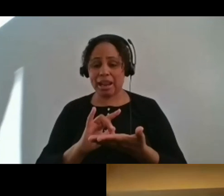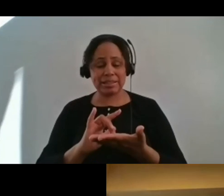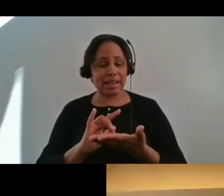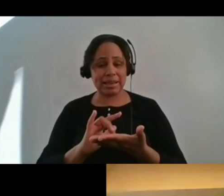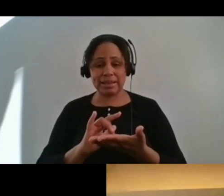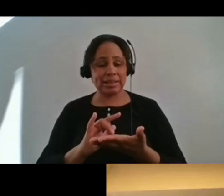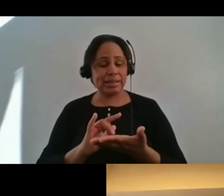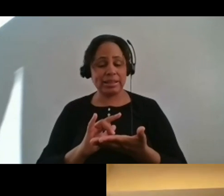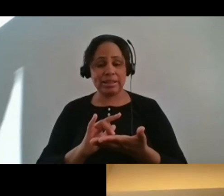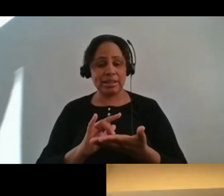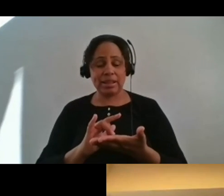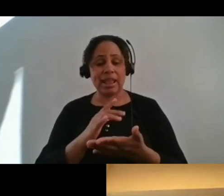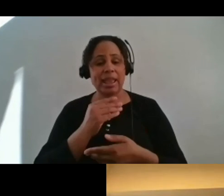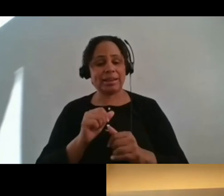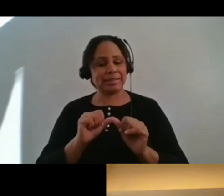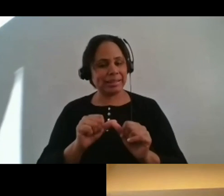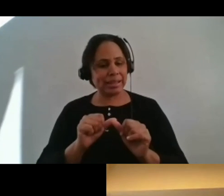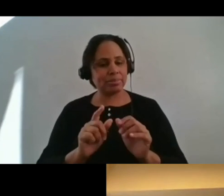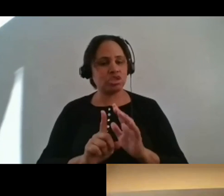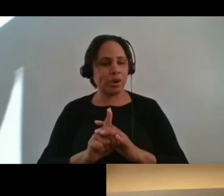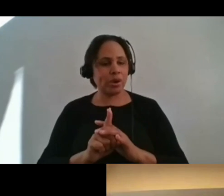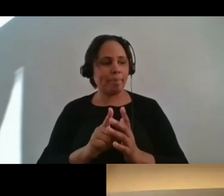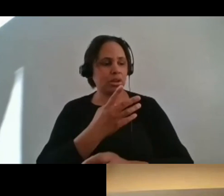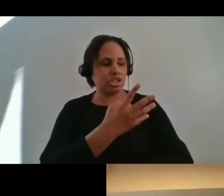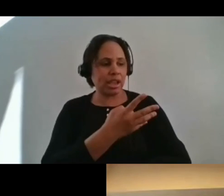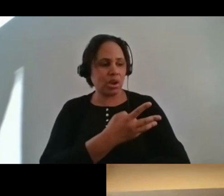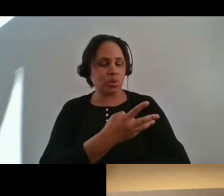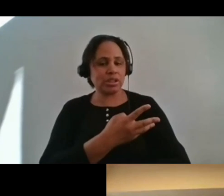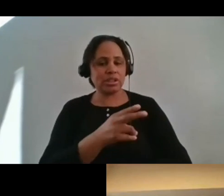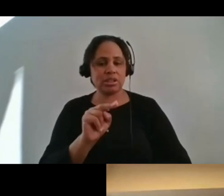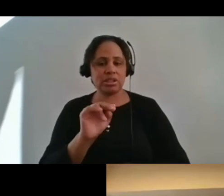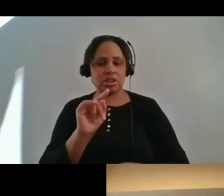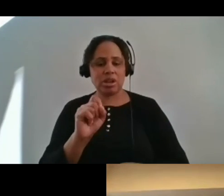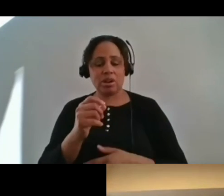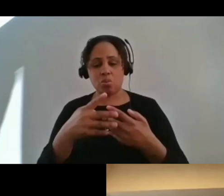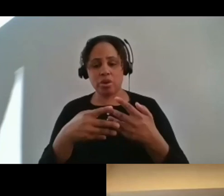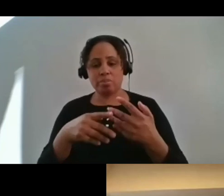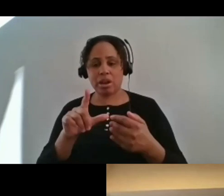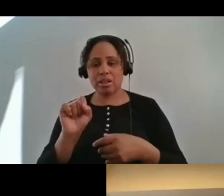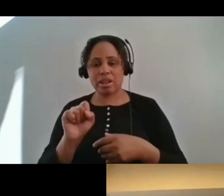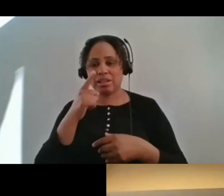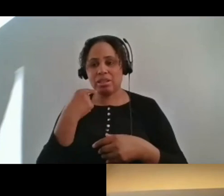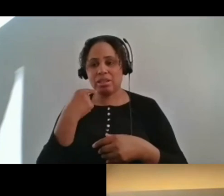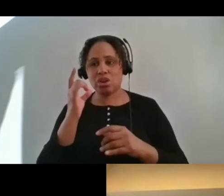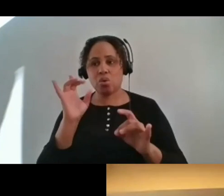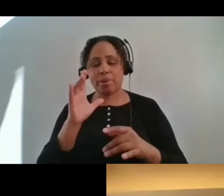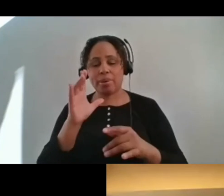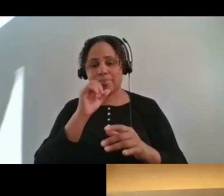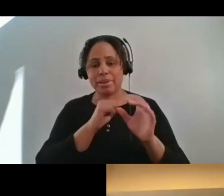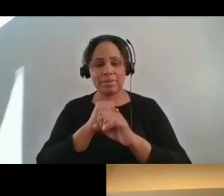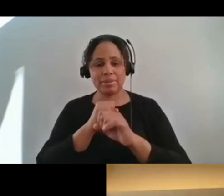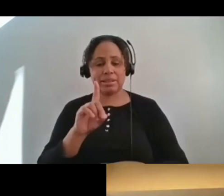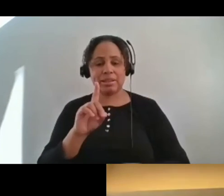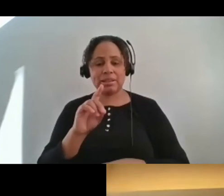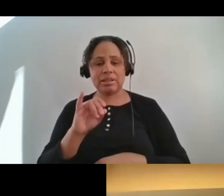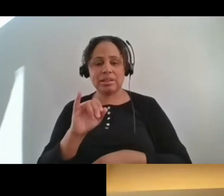as they're supposed to, and they keep presenting to the dialysis unit with labs that look horrible, they keep missing their dialysis, the transplant